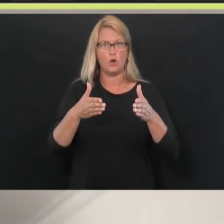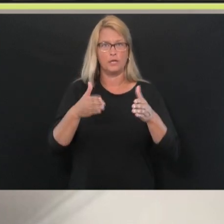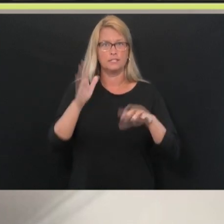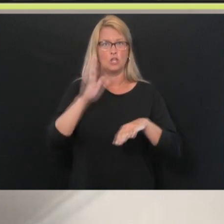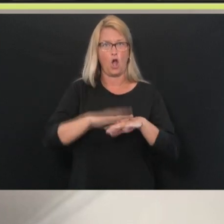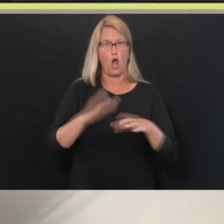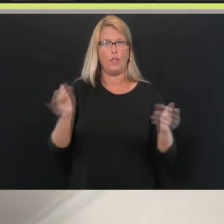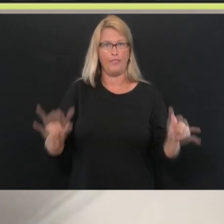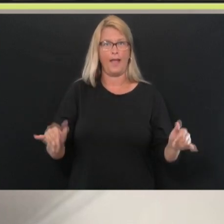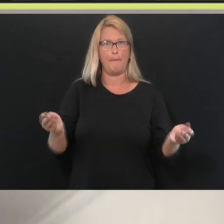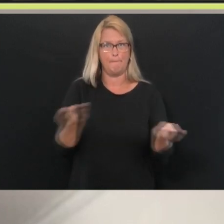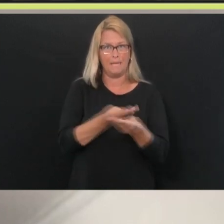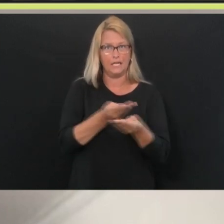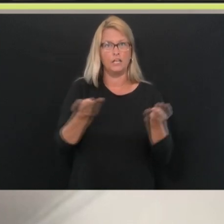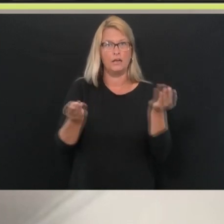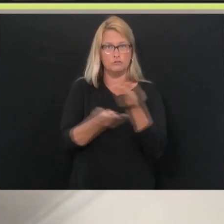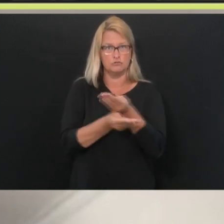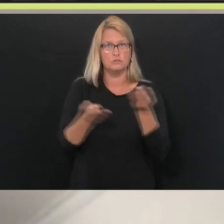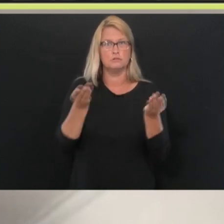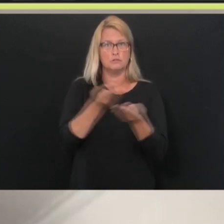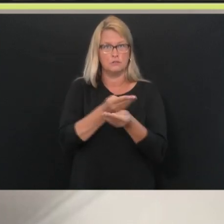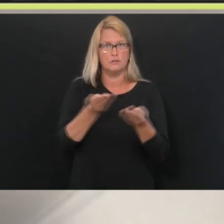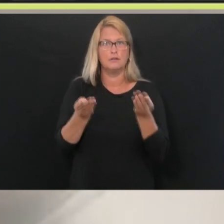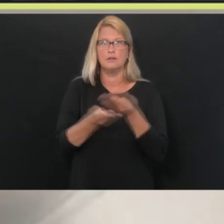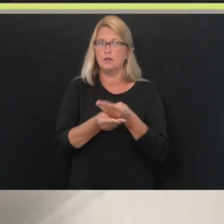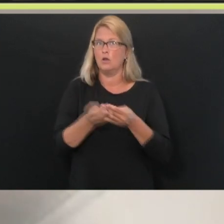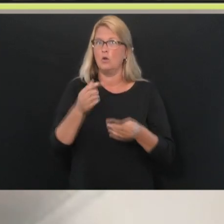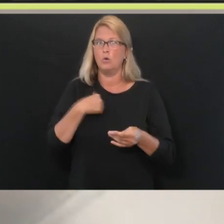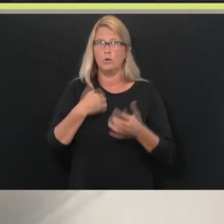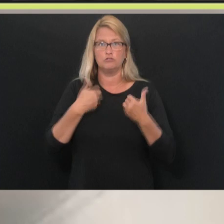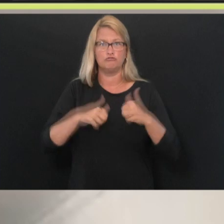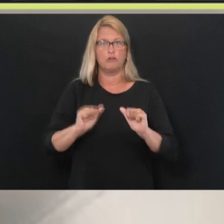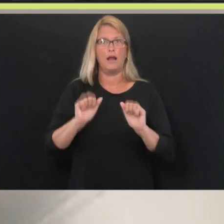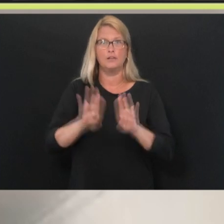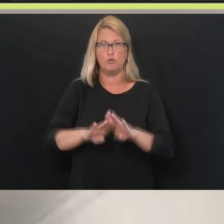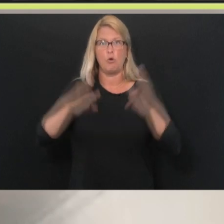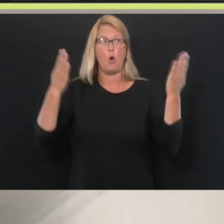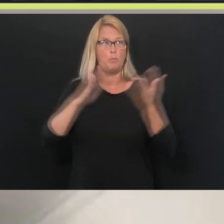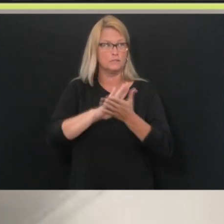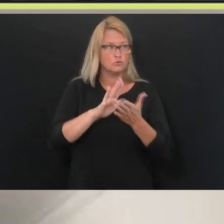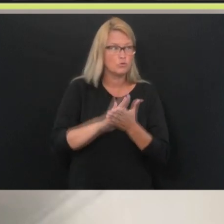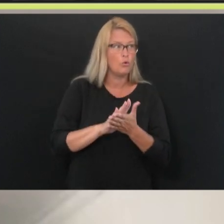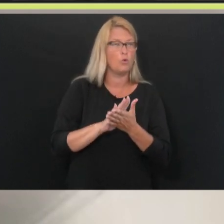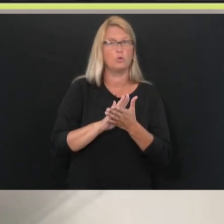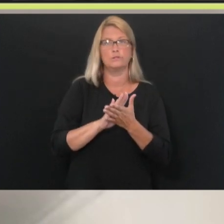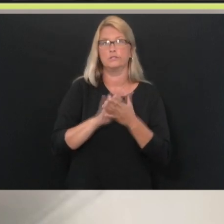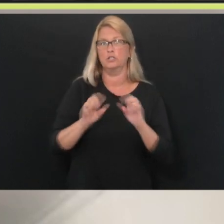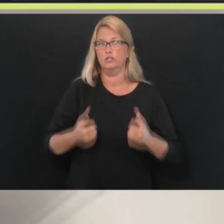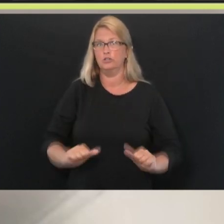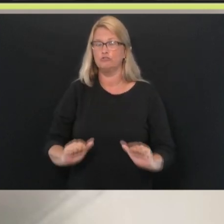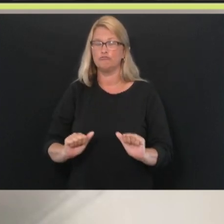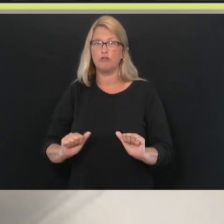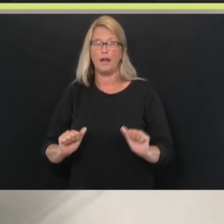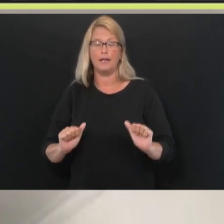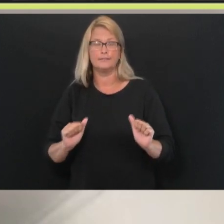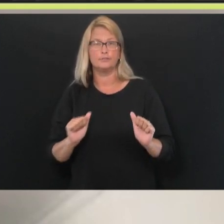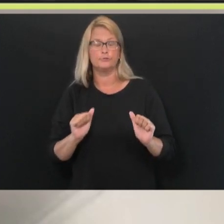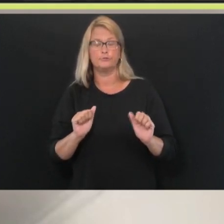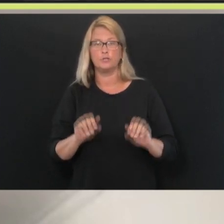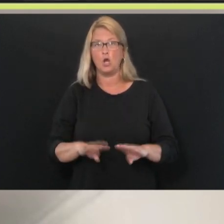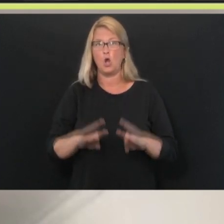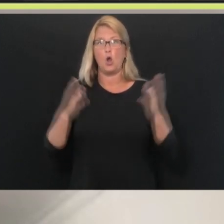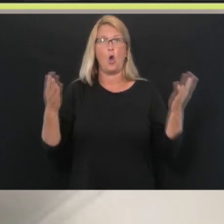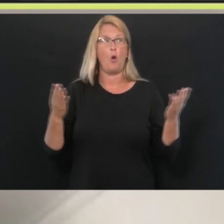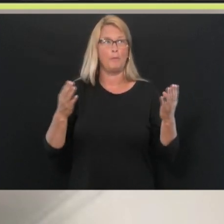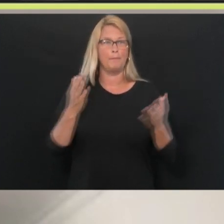mitigation measures, particularly as we are contemplating and trying to reopen our schools and trying to reopen the parts